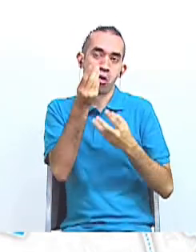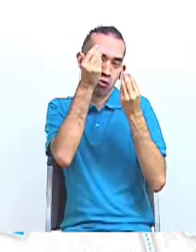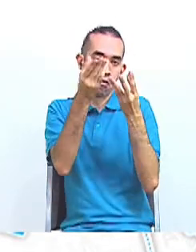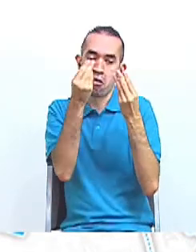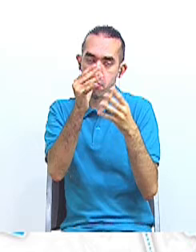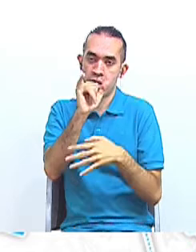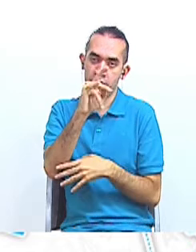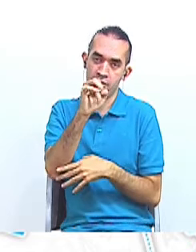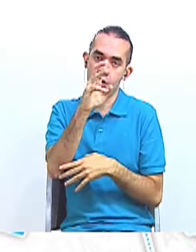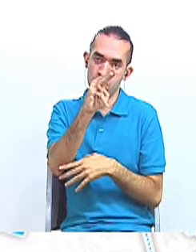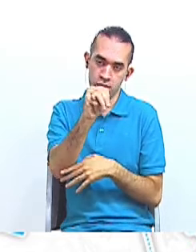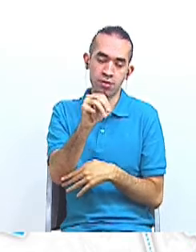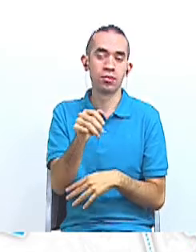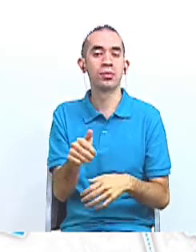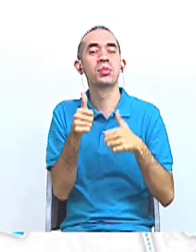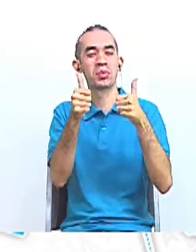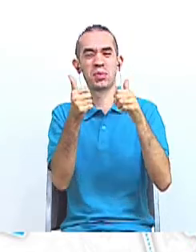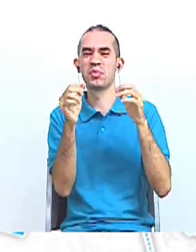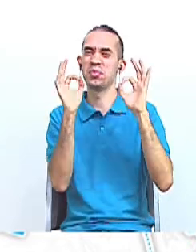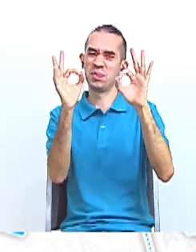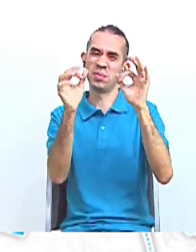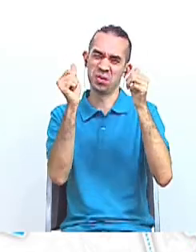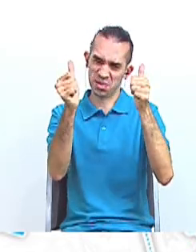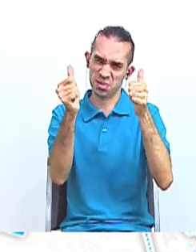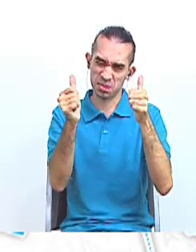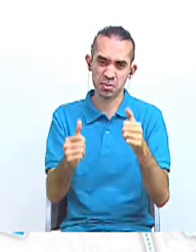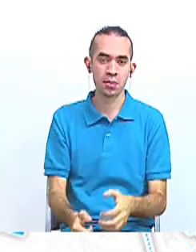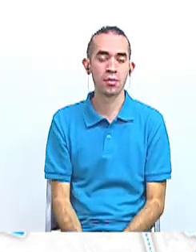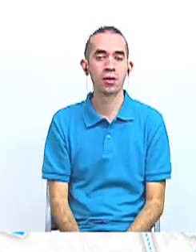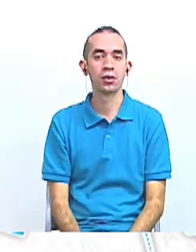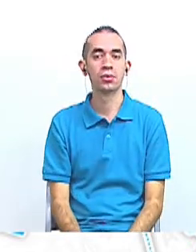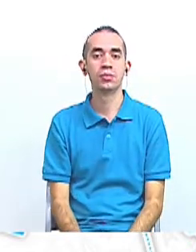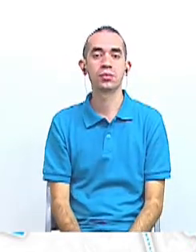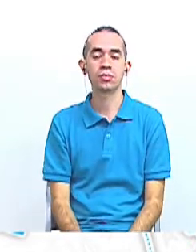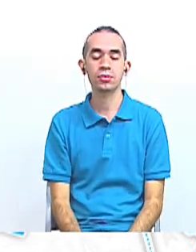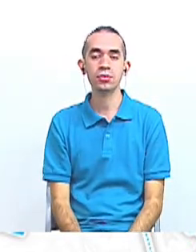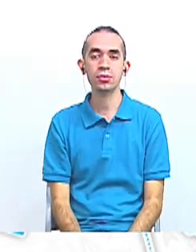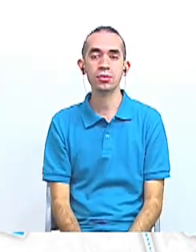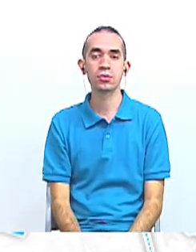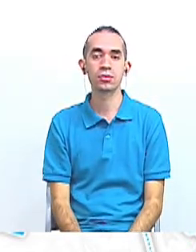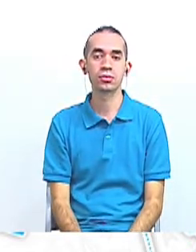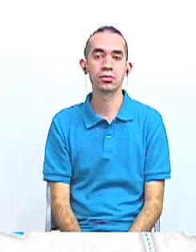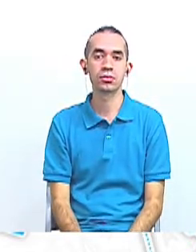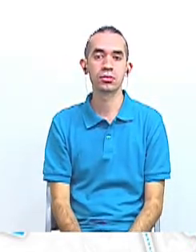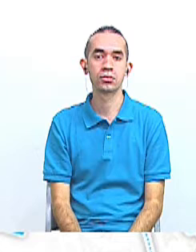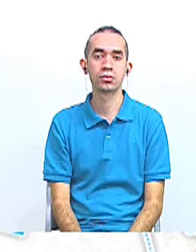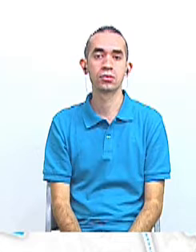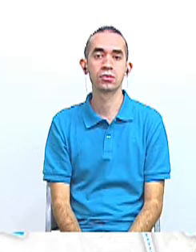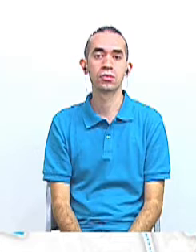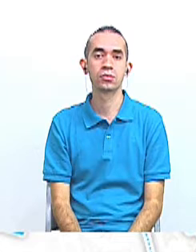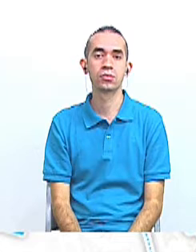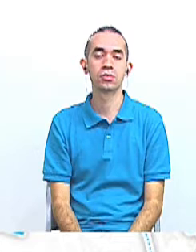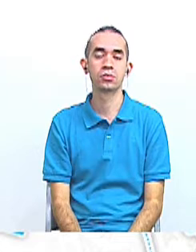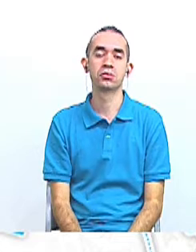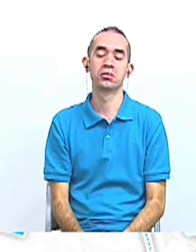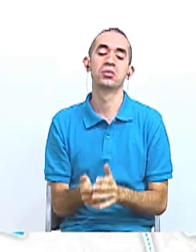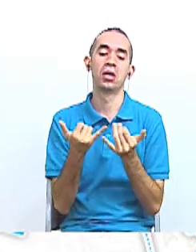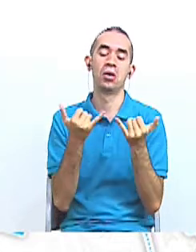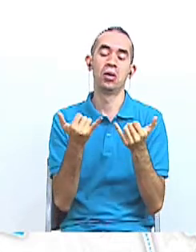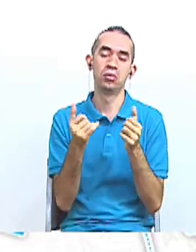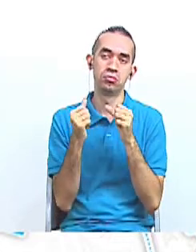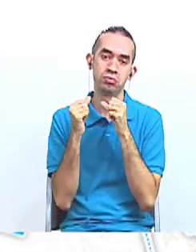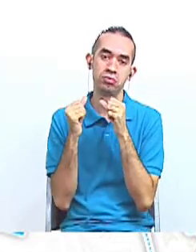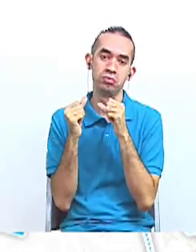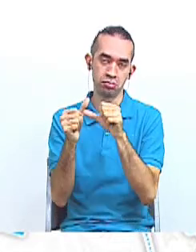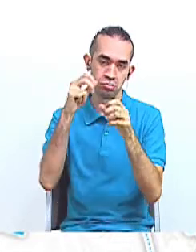that. Great job. You did amazing today. Okay. So we are going to continue here